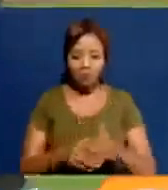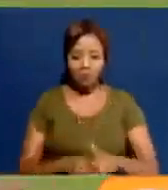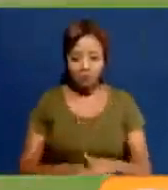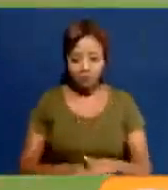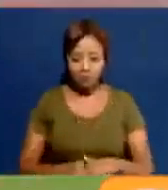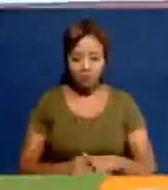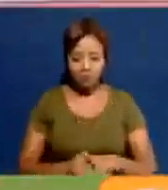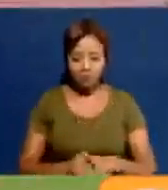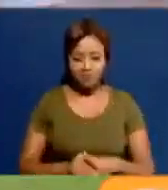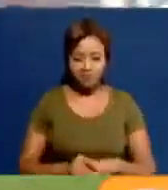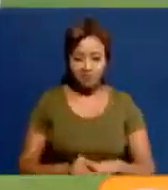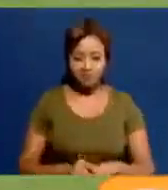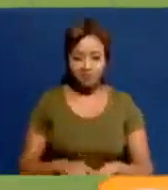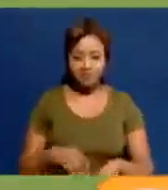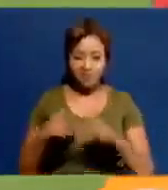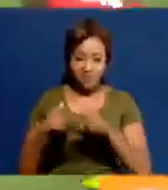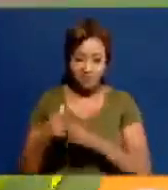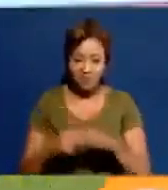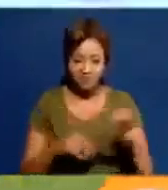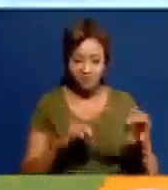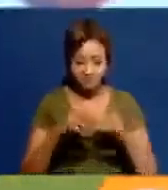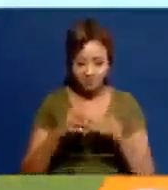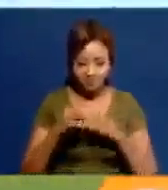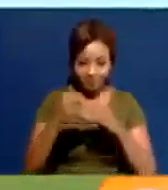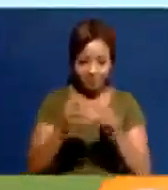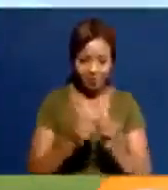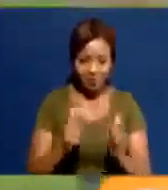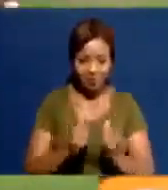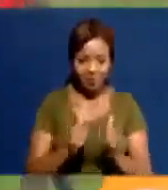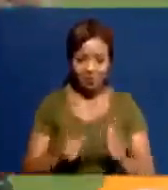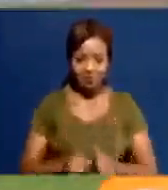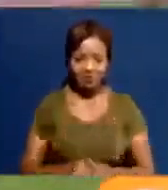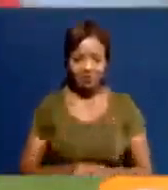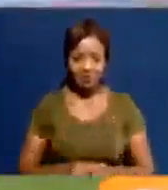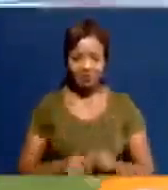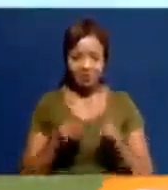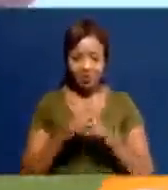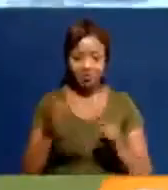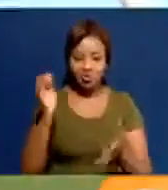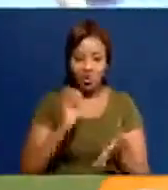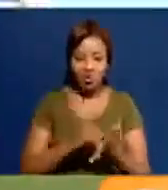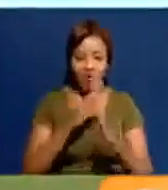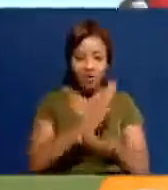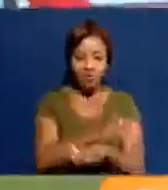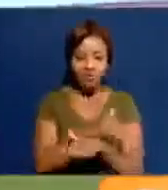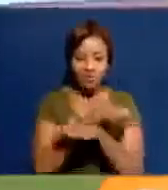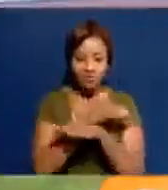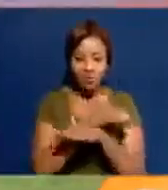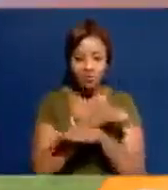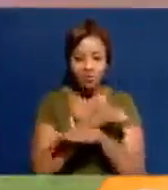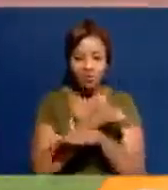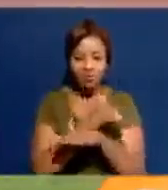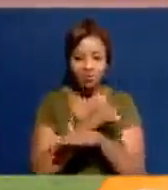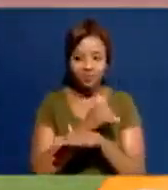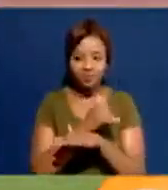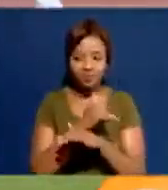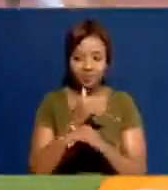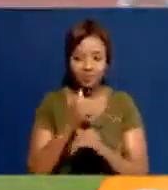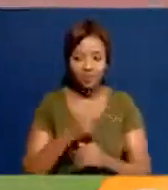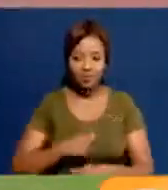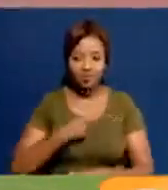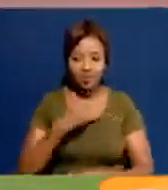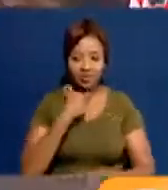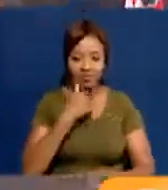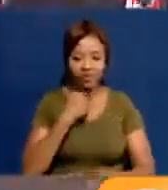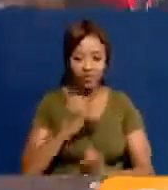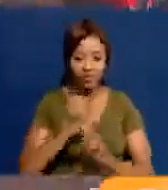7-0 lead in front of a sizeable crowd at Nyayo. Zimbabwe again split open the Kenya defense with some crisp